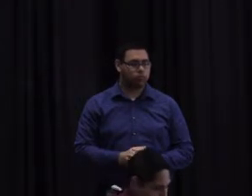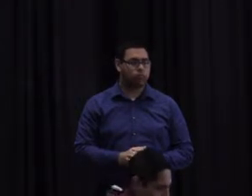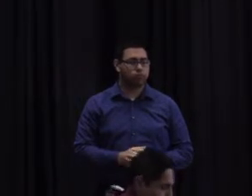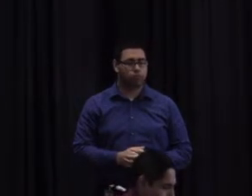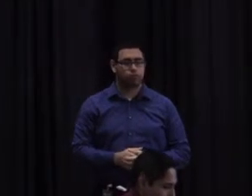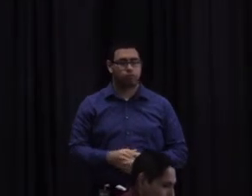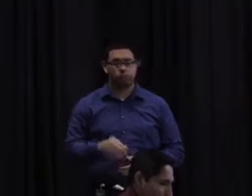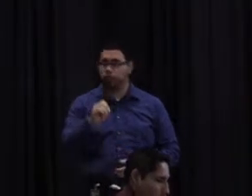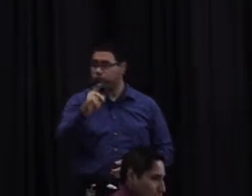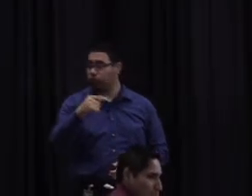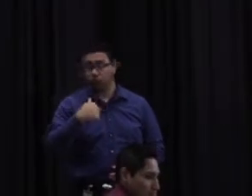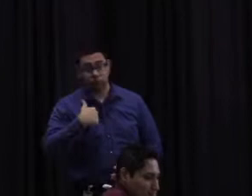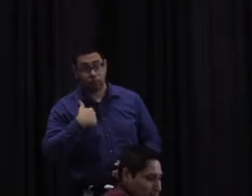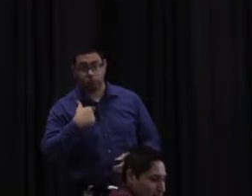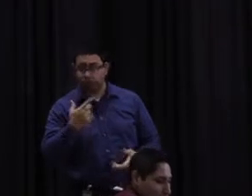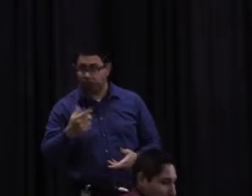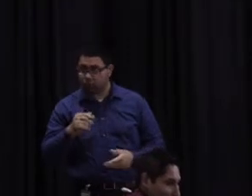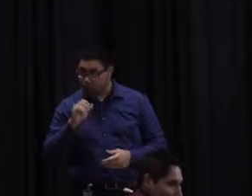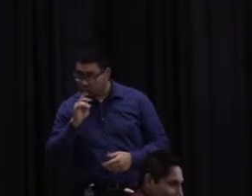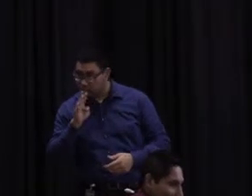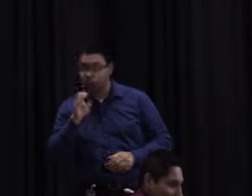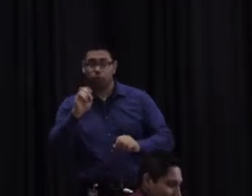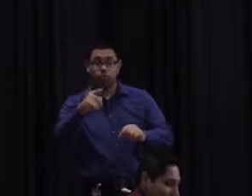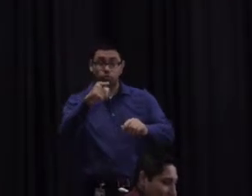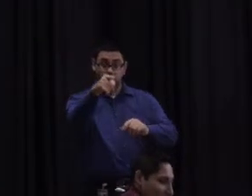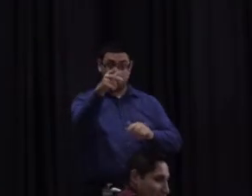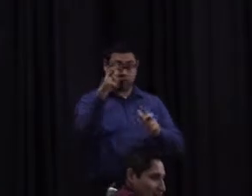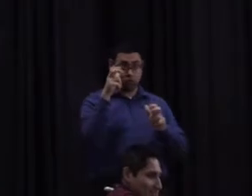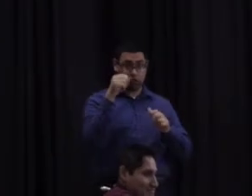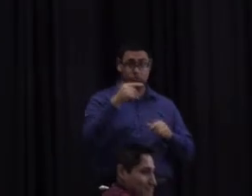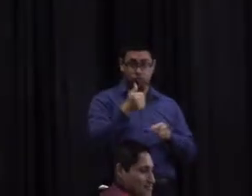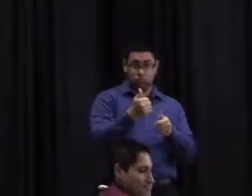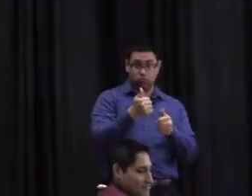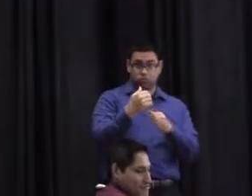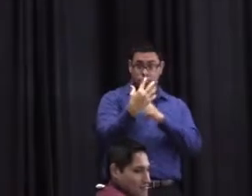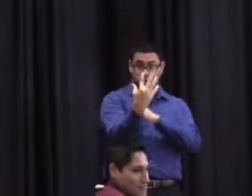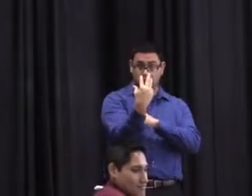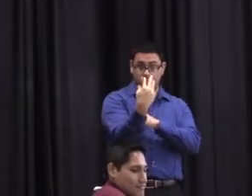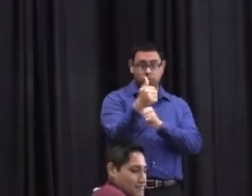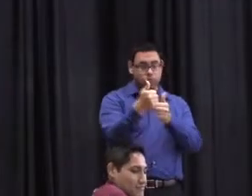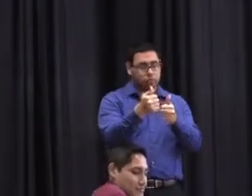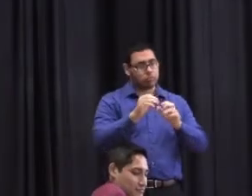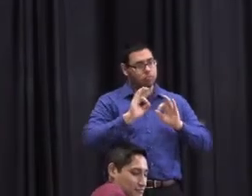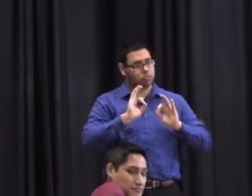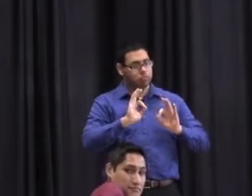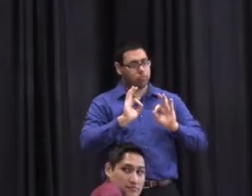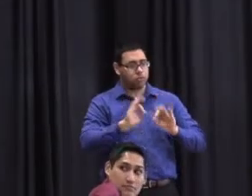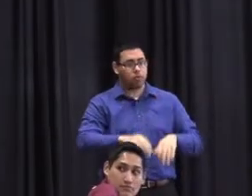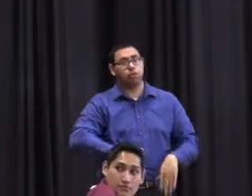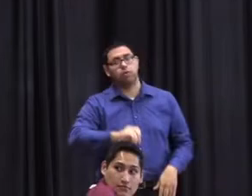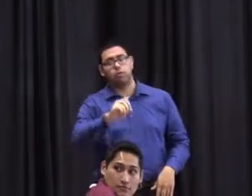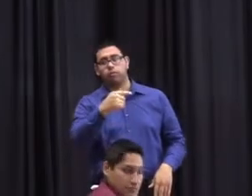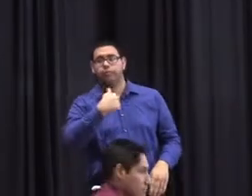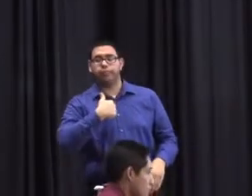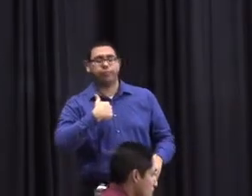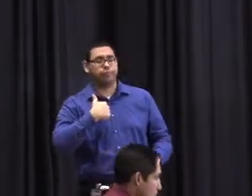Okay. Oh, okay, I'm on. And you can hear me at the camera. Excellent, excellent. So let me